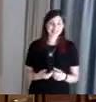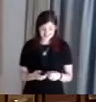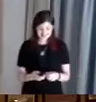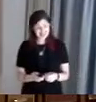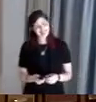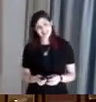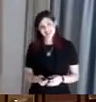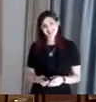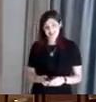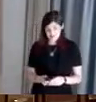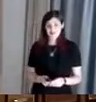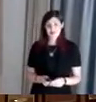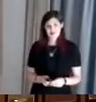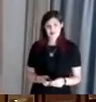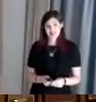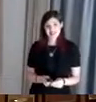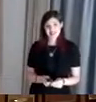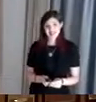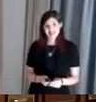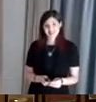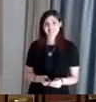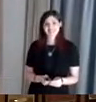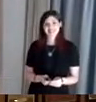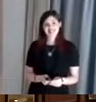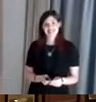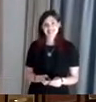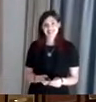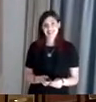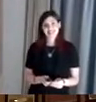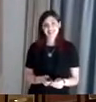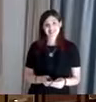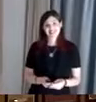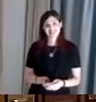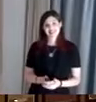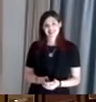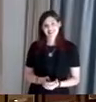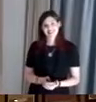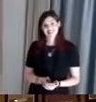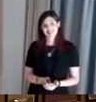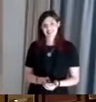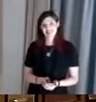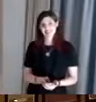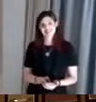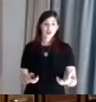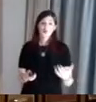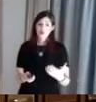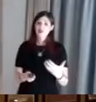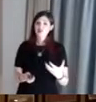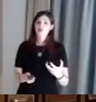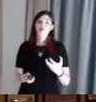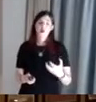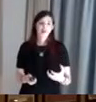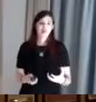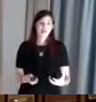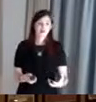I think you could agree with that. And I want to, this is where I'm gonna folks start revealing a little bit of the background, because Keren does have some thoughts on that. So what are some